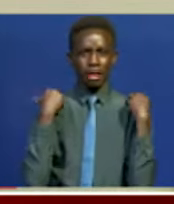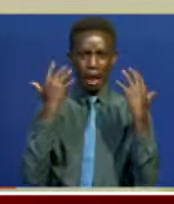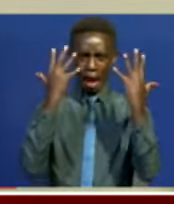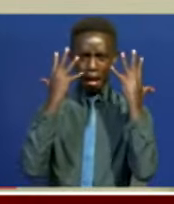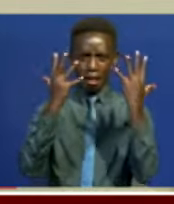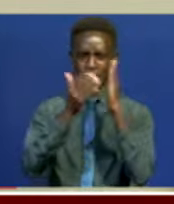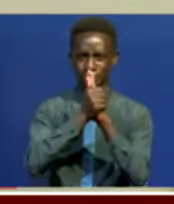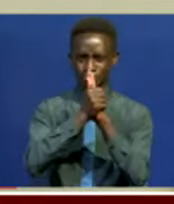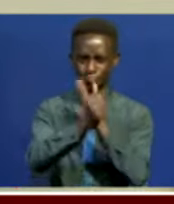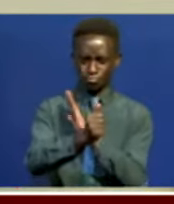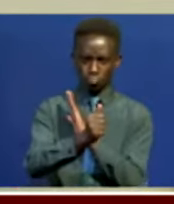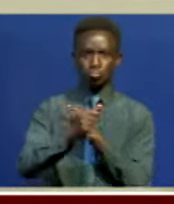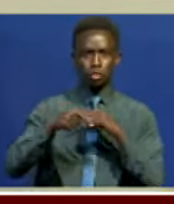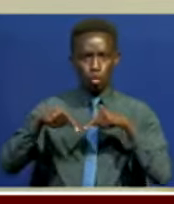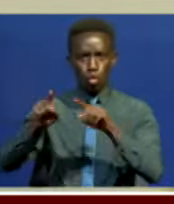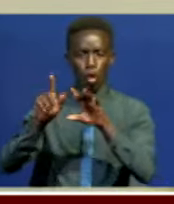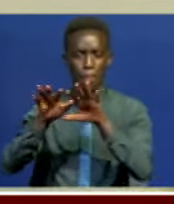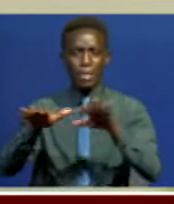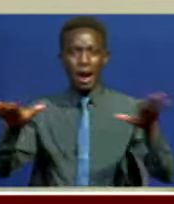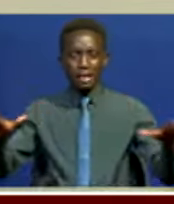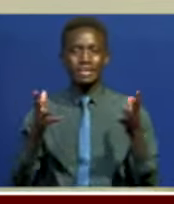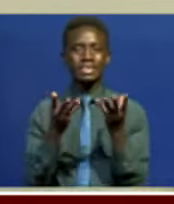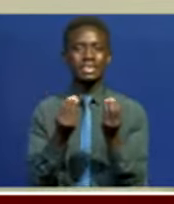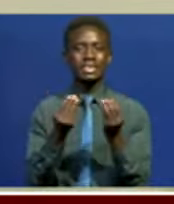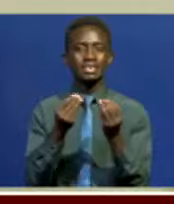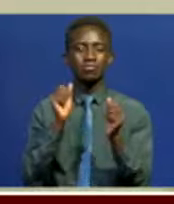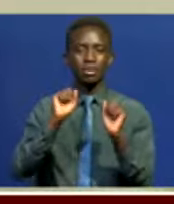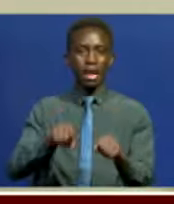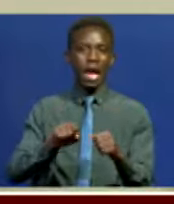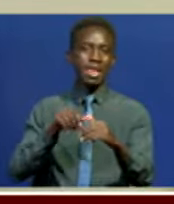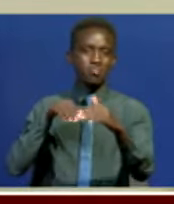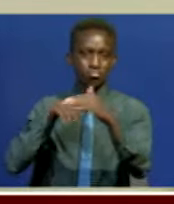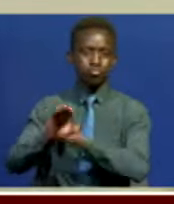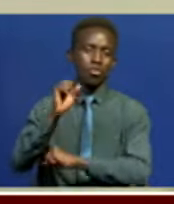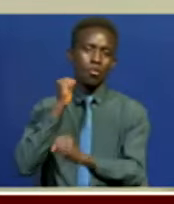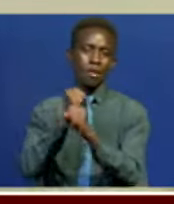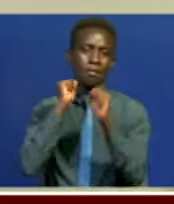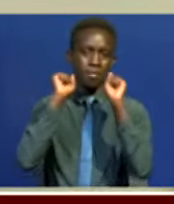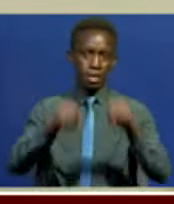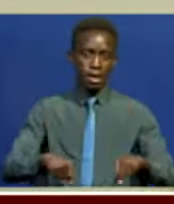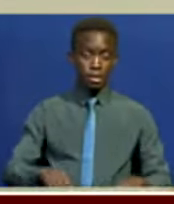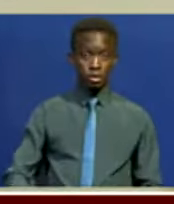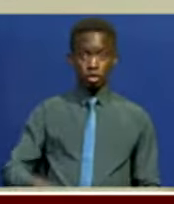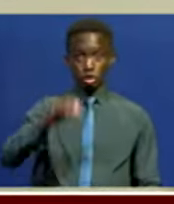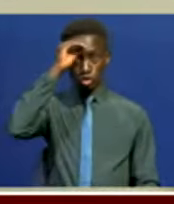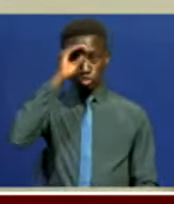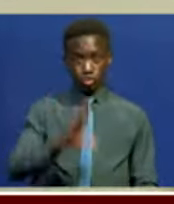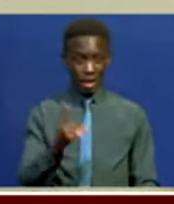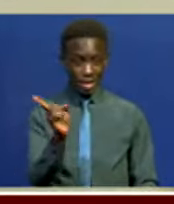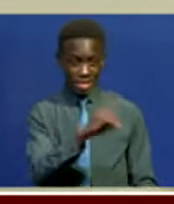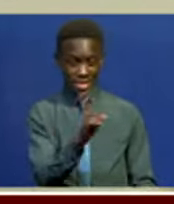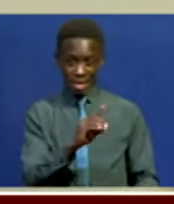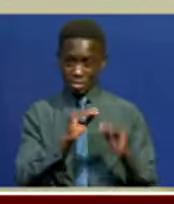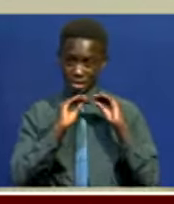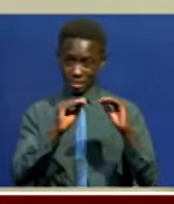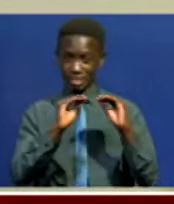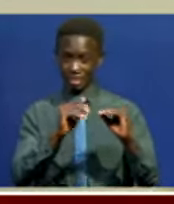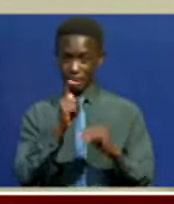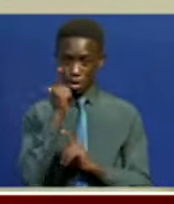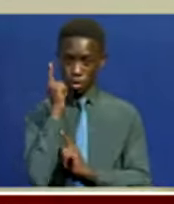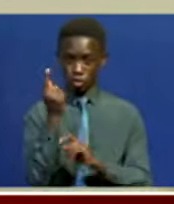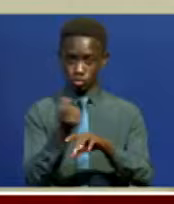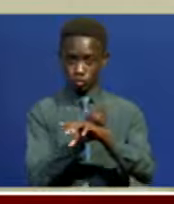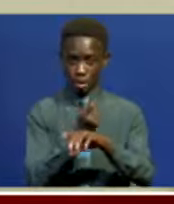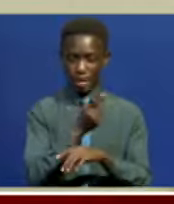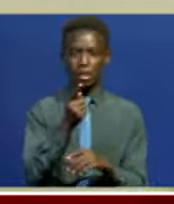they are acceptable, they fit in. And especially this kind of students whom we train, we realize that it is easier for them